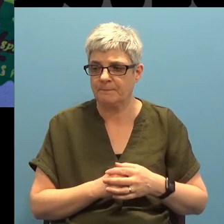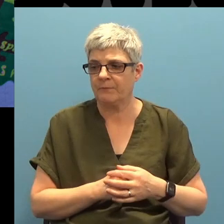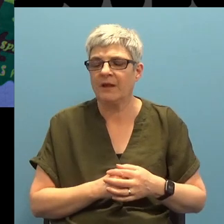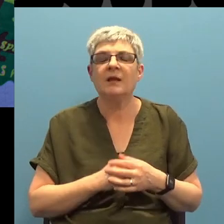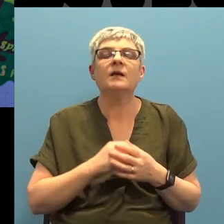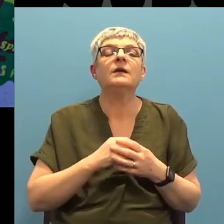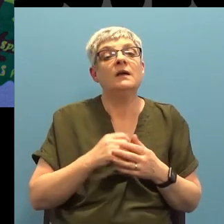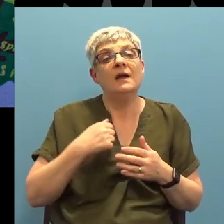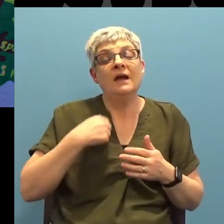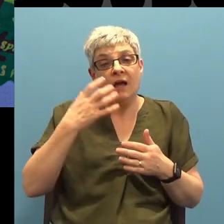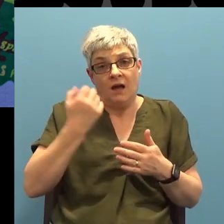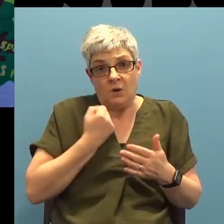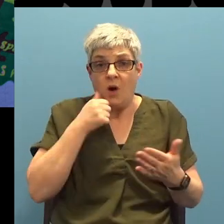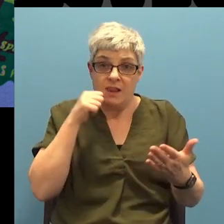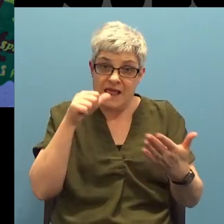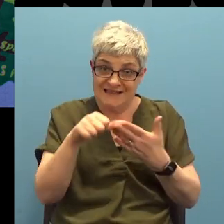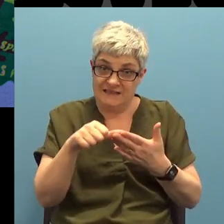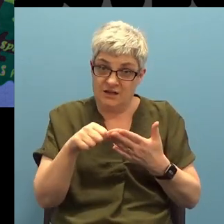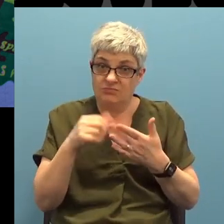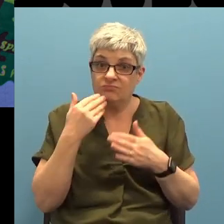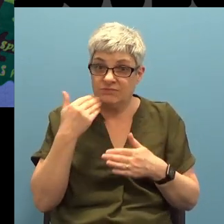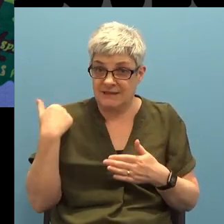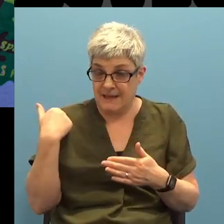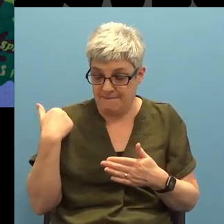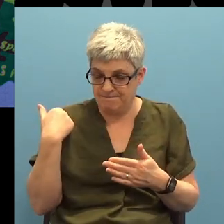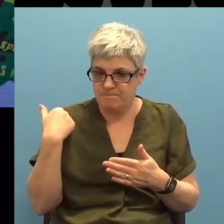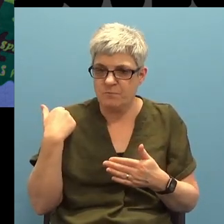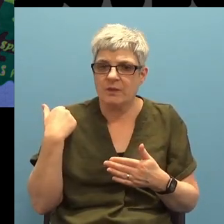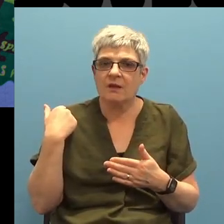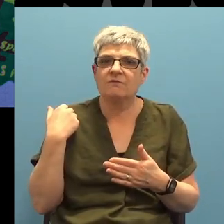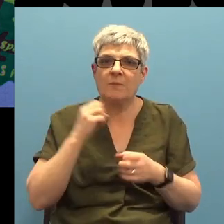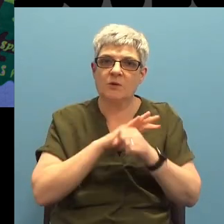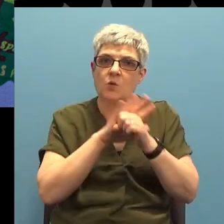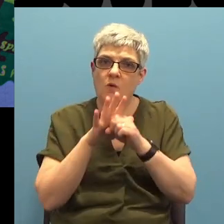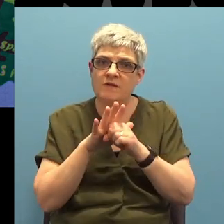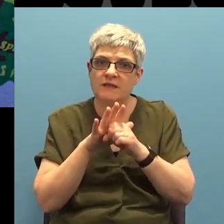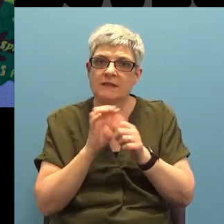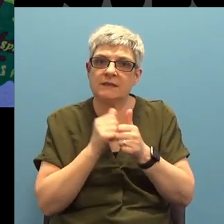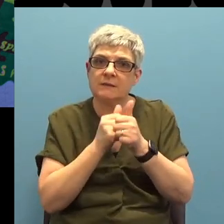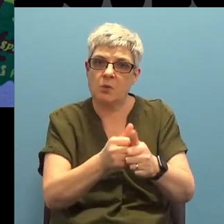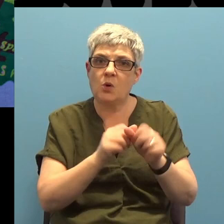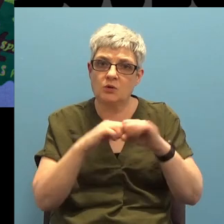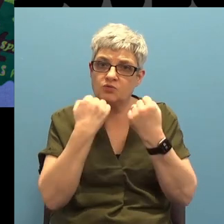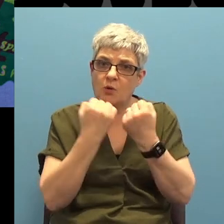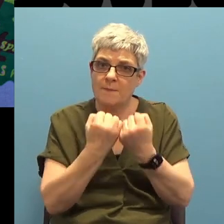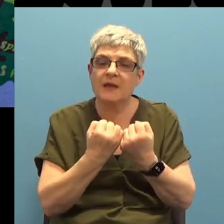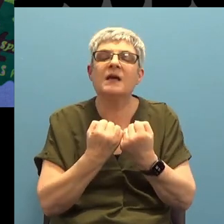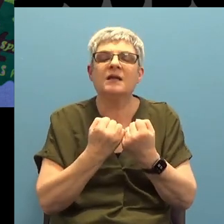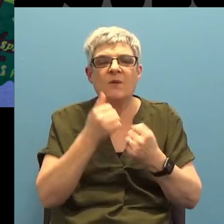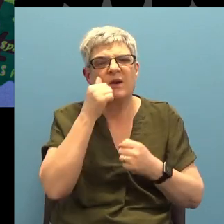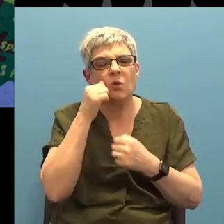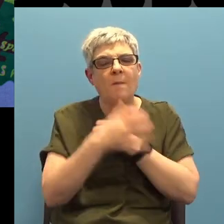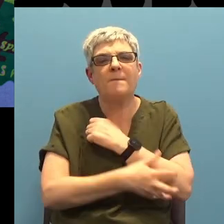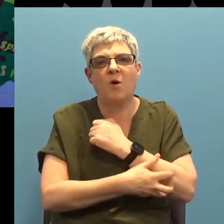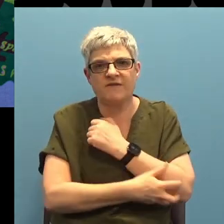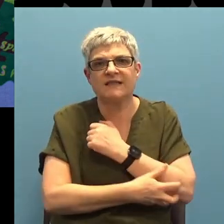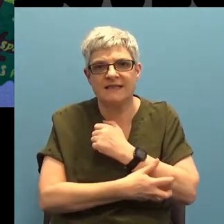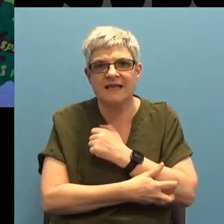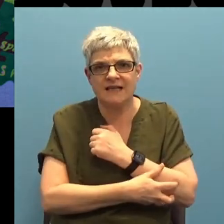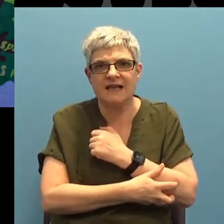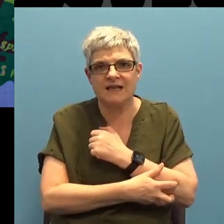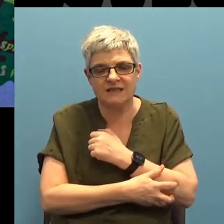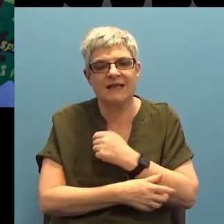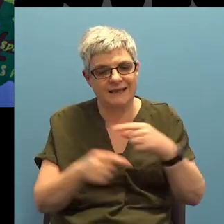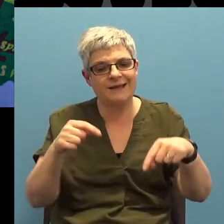I got a letter in the mail the other day from the local COVID support group. Now, I know that poverty is actually right on